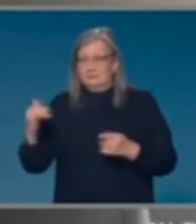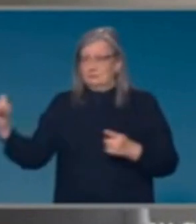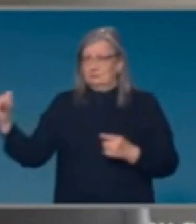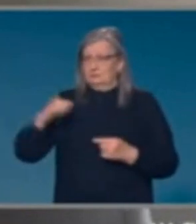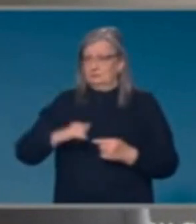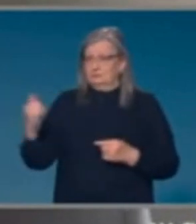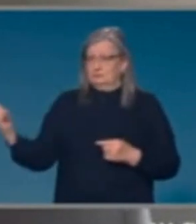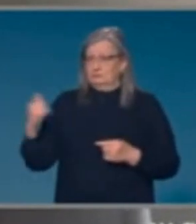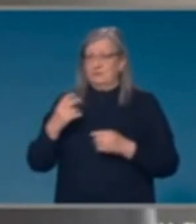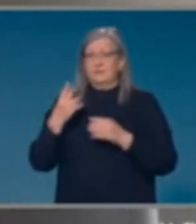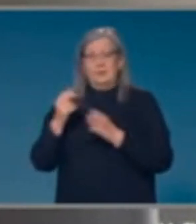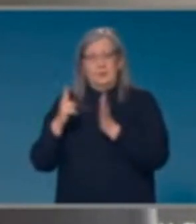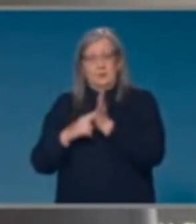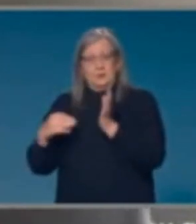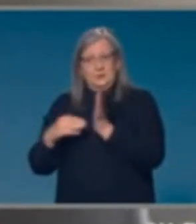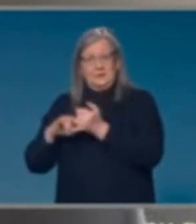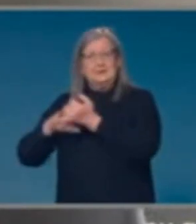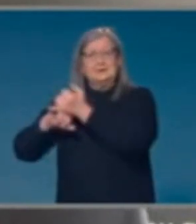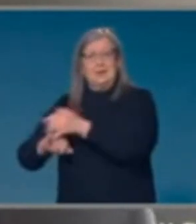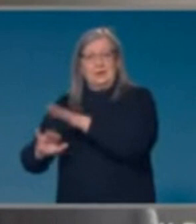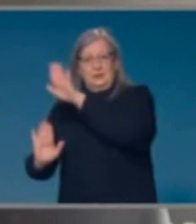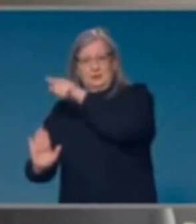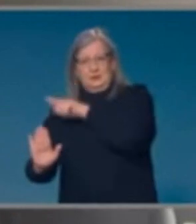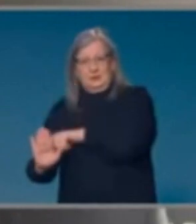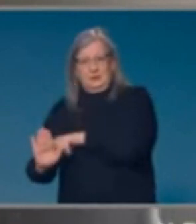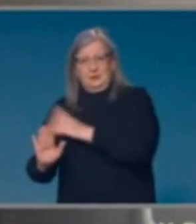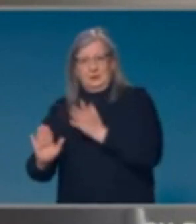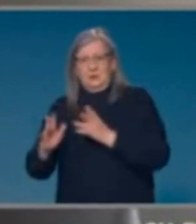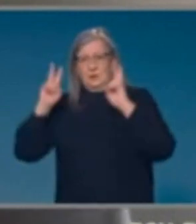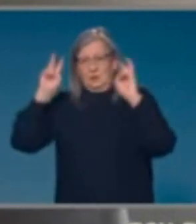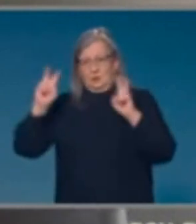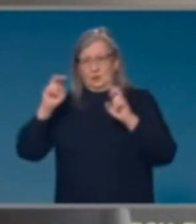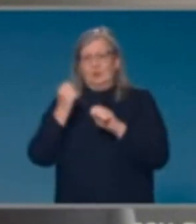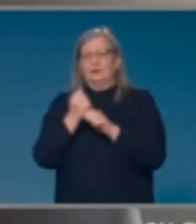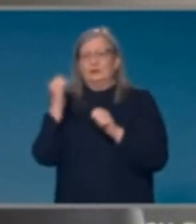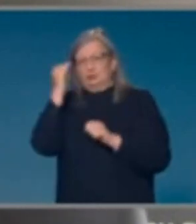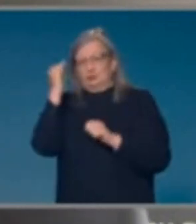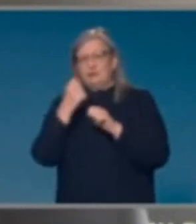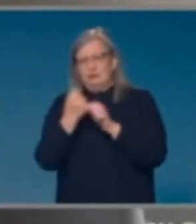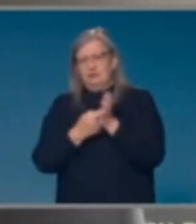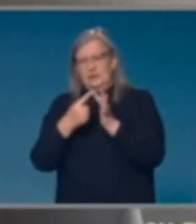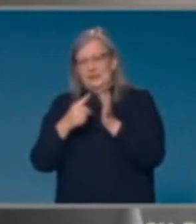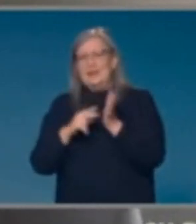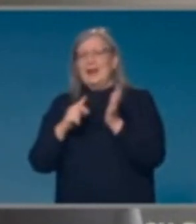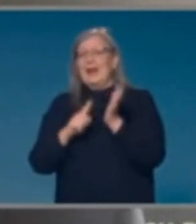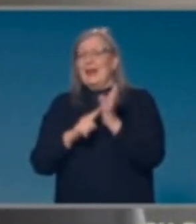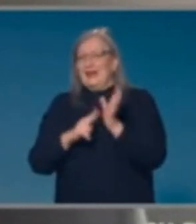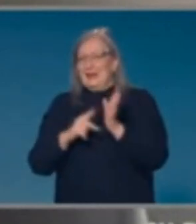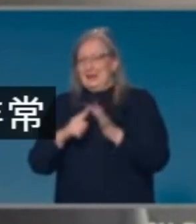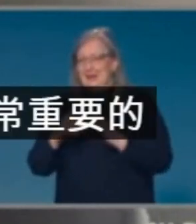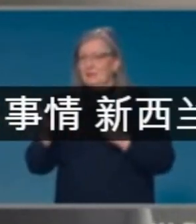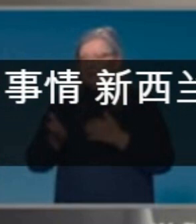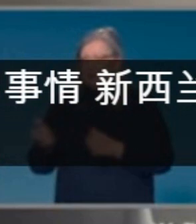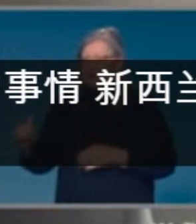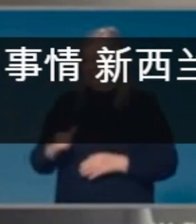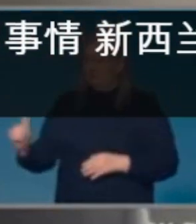Island of New Zealand. That is a green lane in action, and that's a really important thing, whether it's for Australians wanting to return